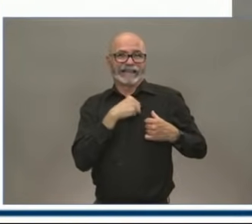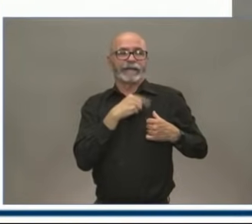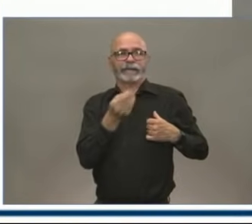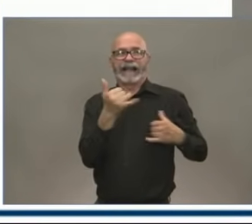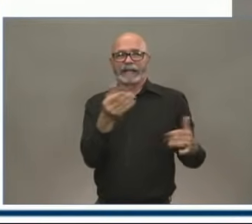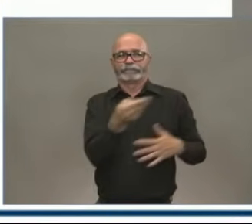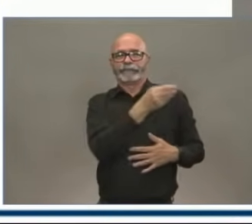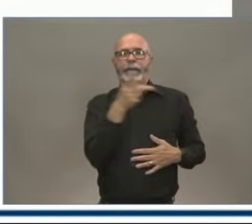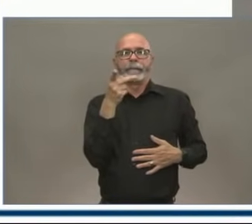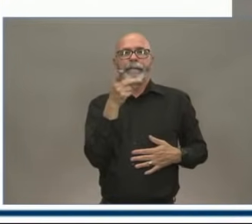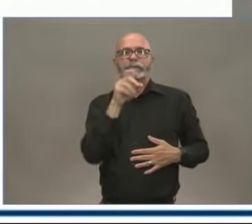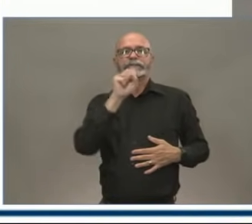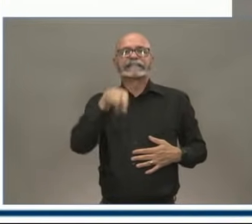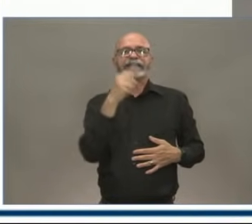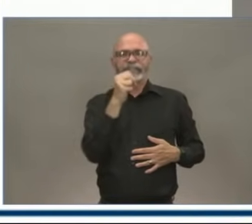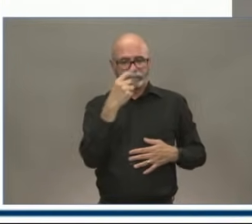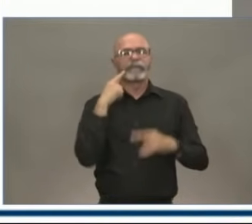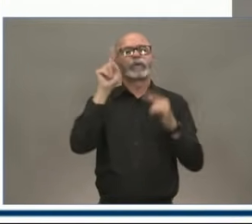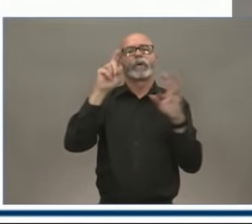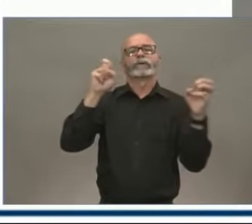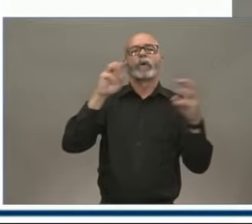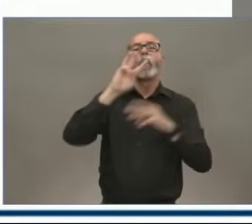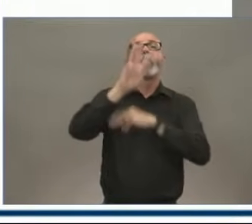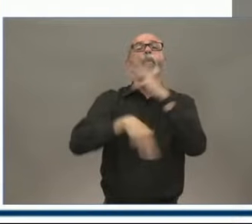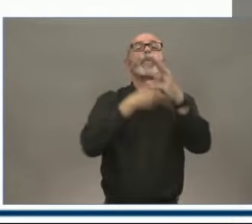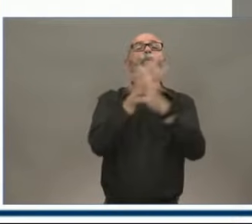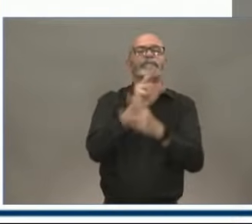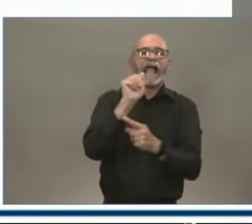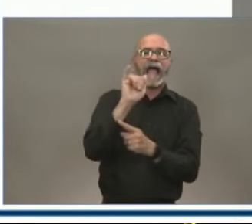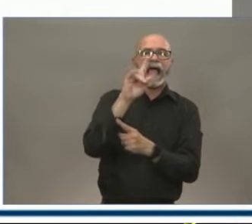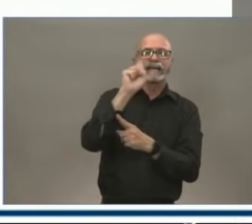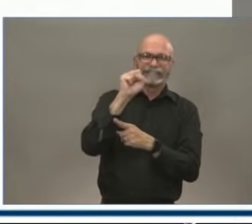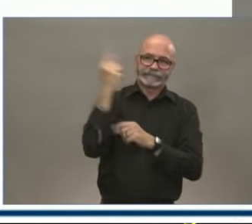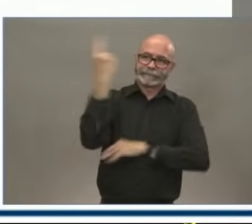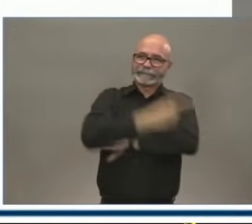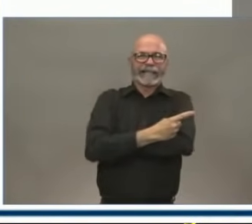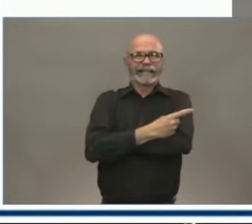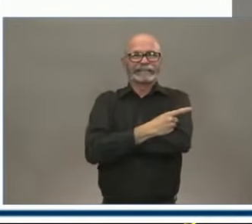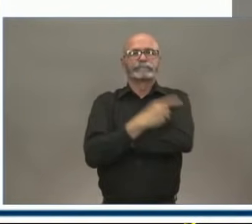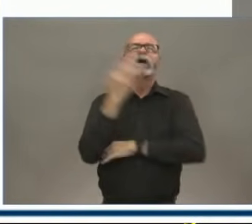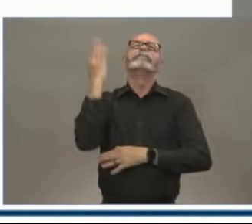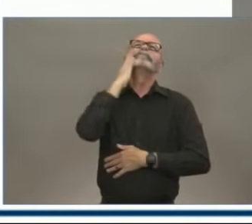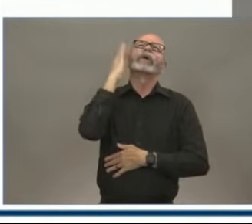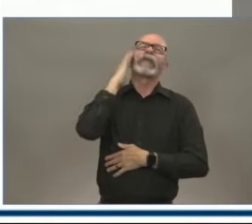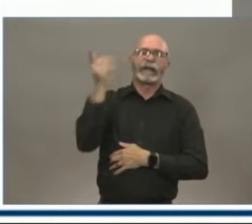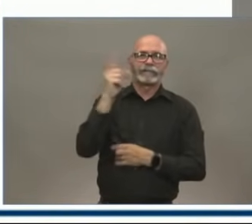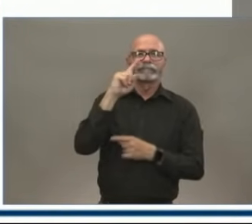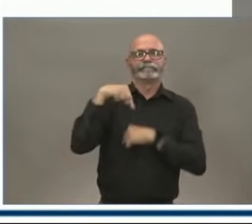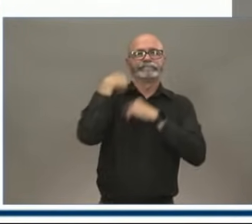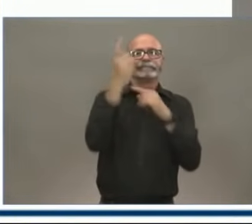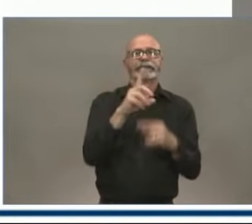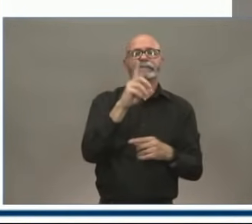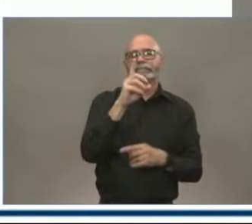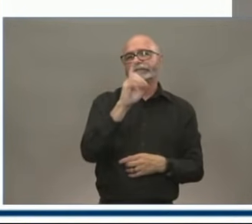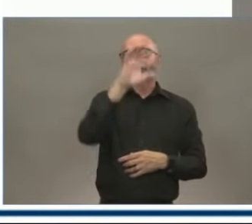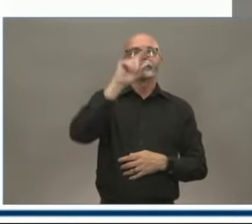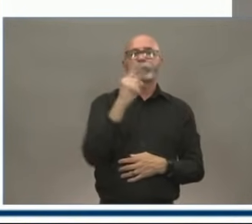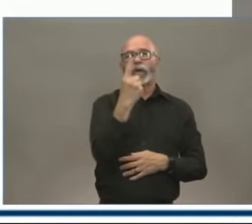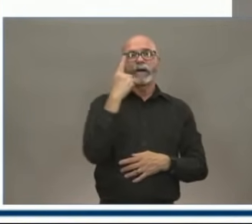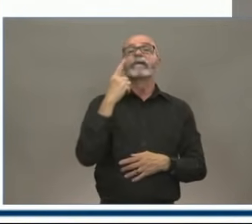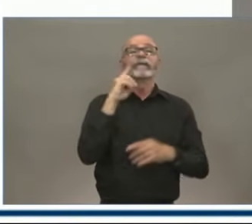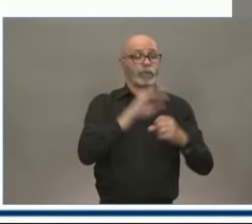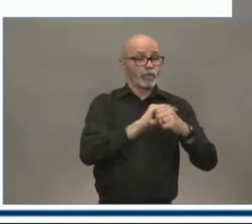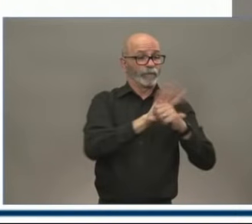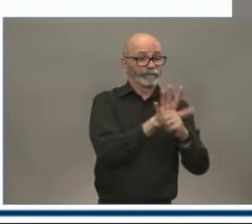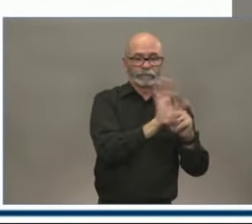is World AIDS Day today and the beginning of Aboriginal AIDS Awareness Week. The COVID-19 pandemic has hit certain